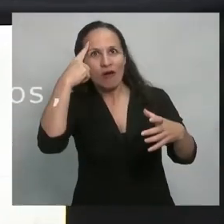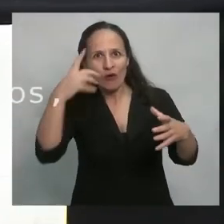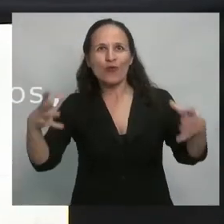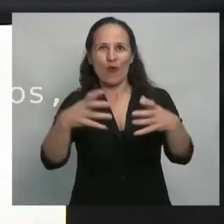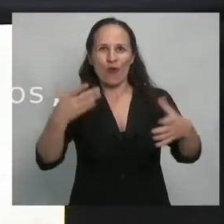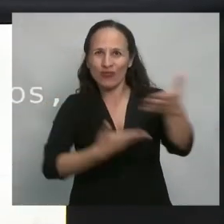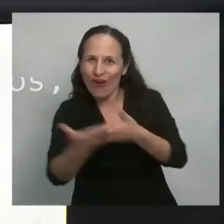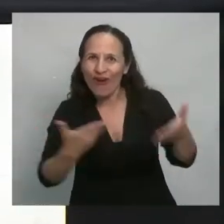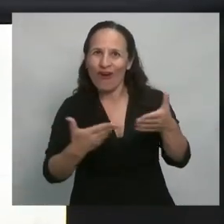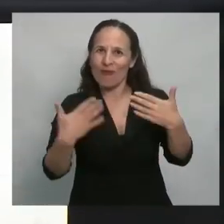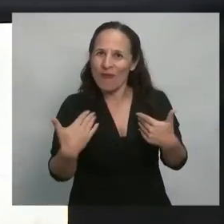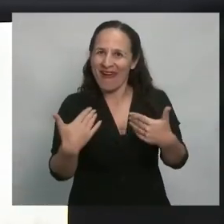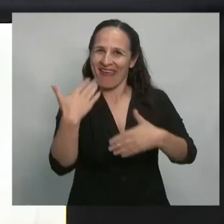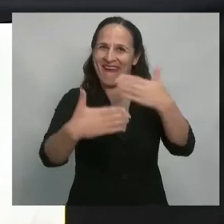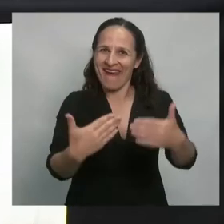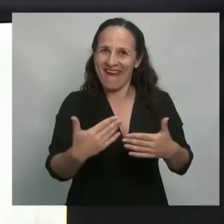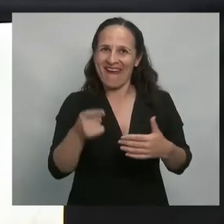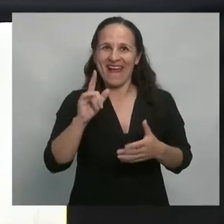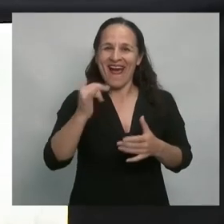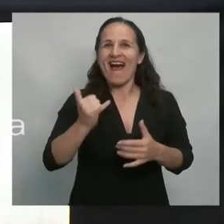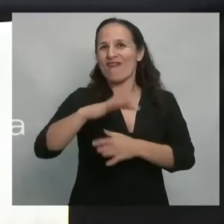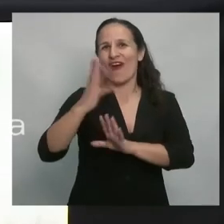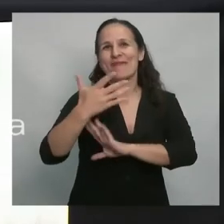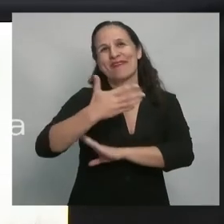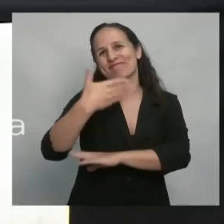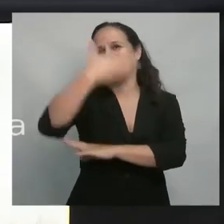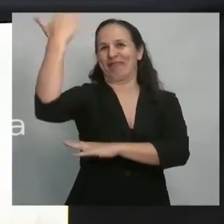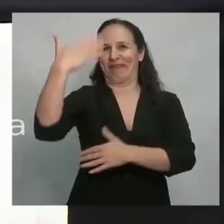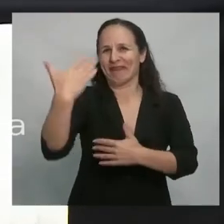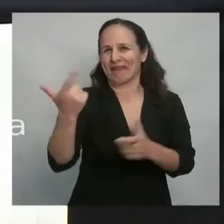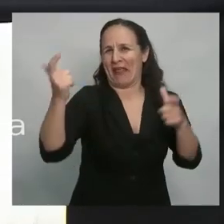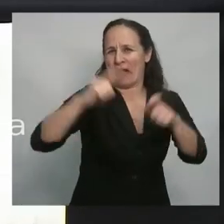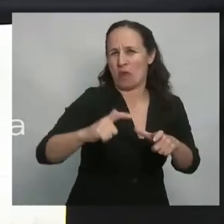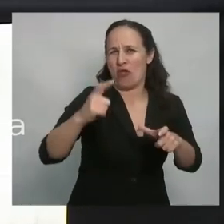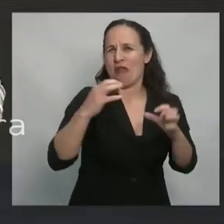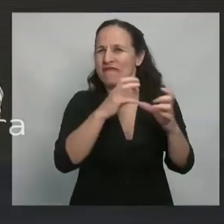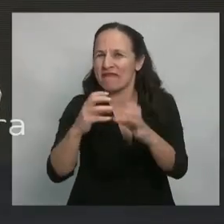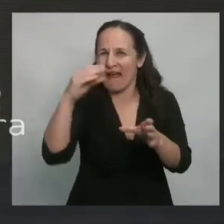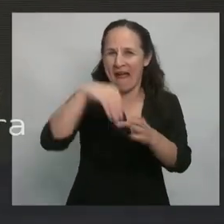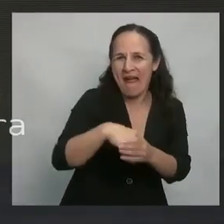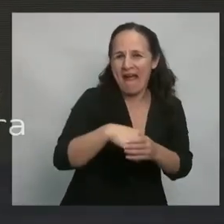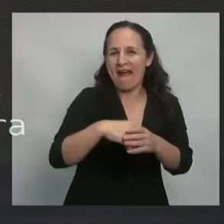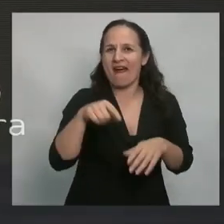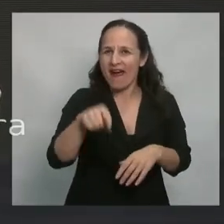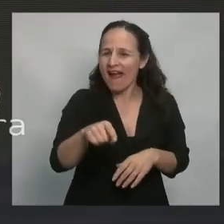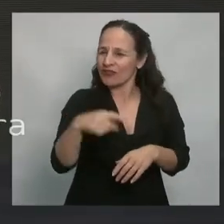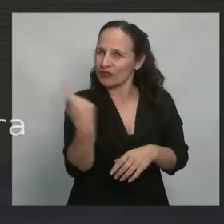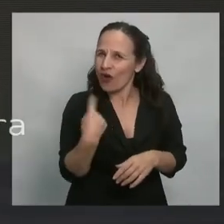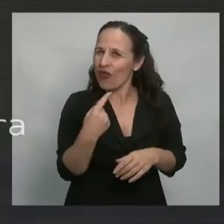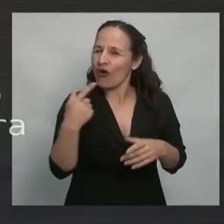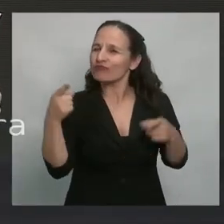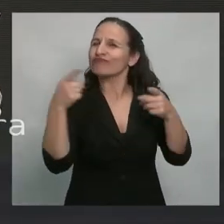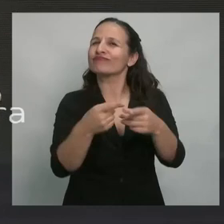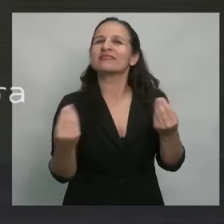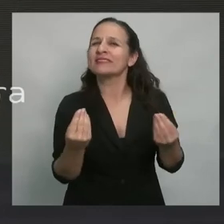at our conferences and convenings, the sharing and dissemination and feedback across our